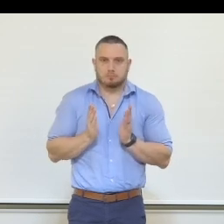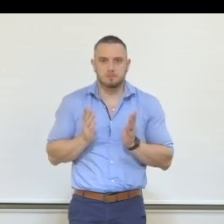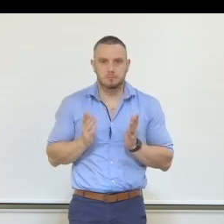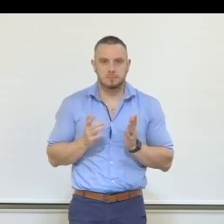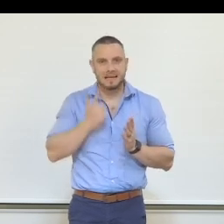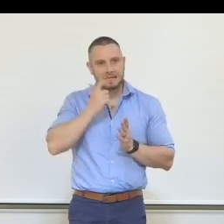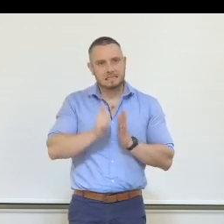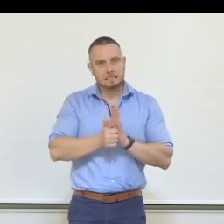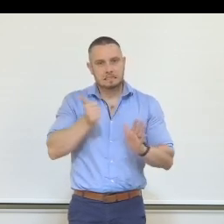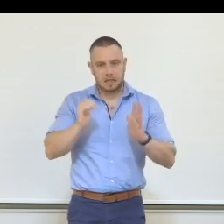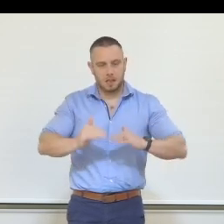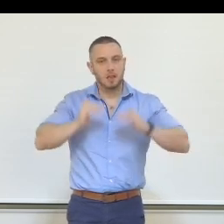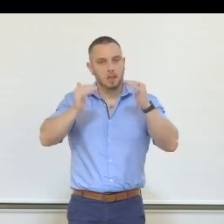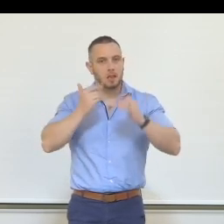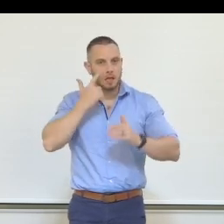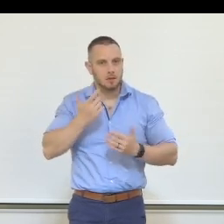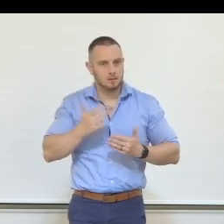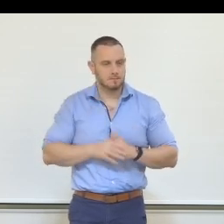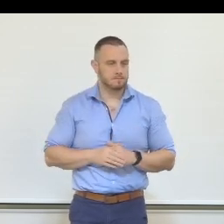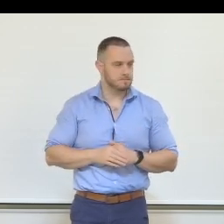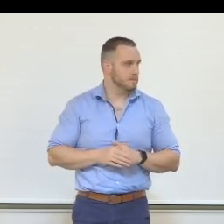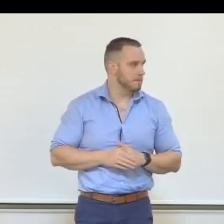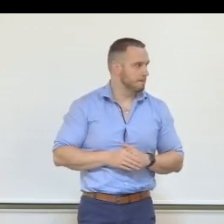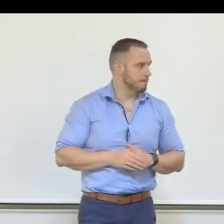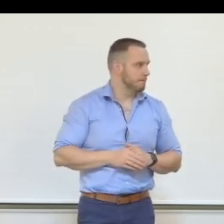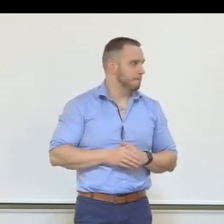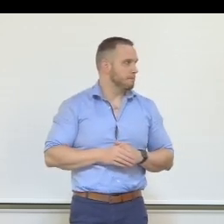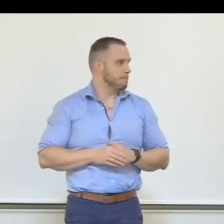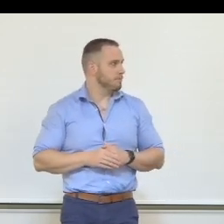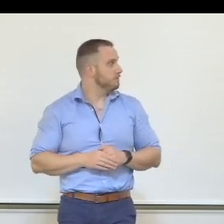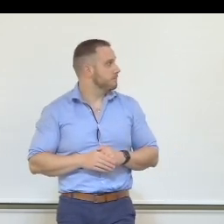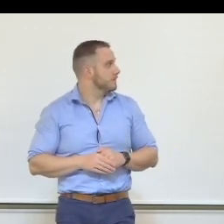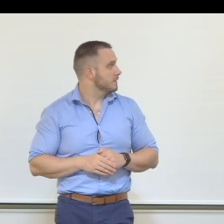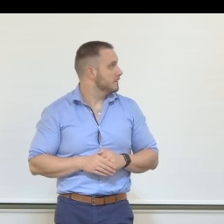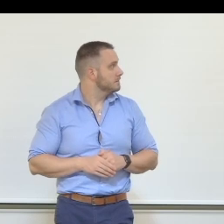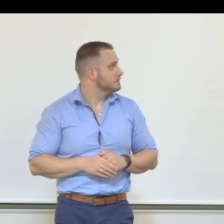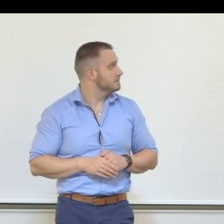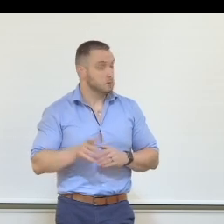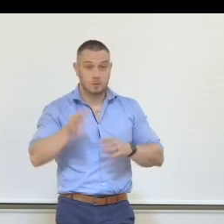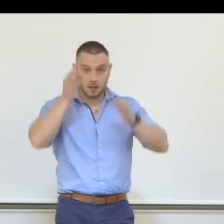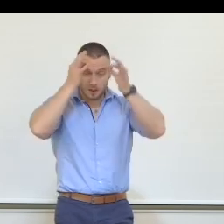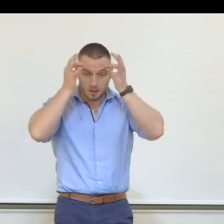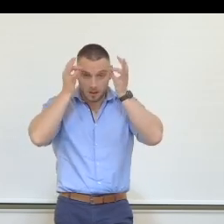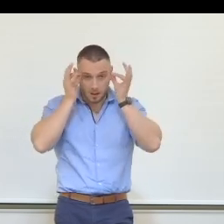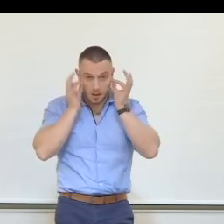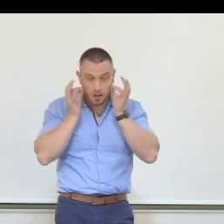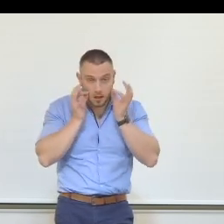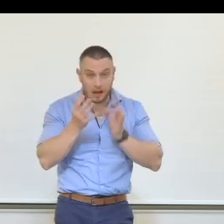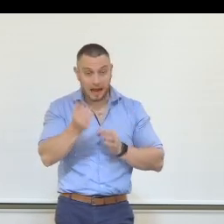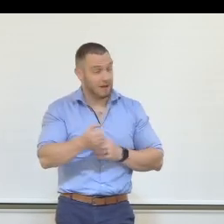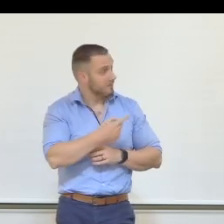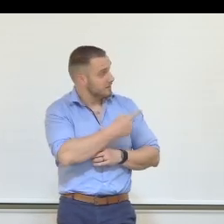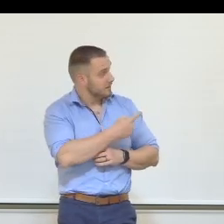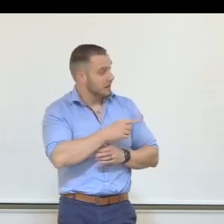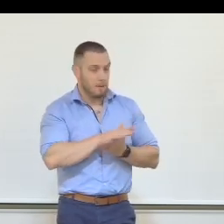skill level with those complex tasks? And all those electrodes on Diego's face is mainly to